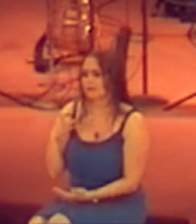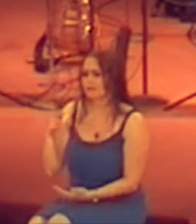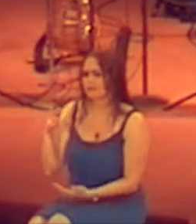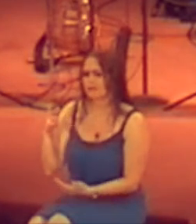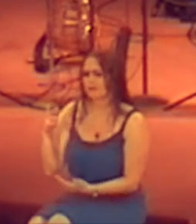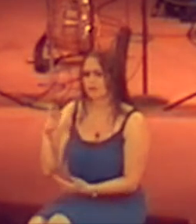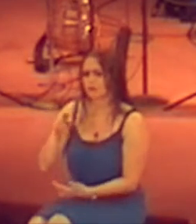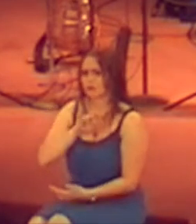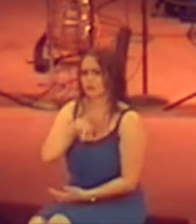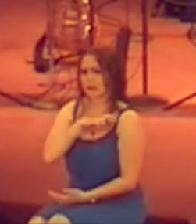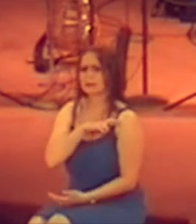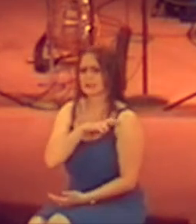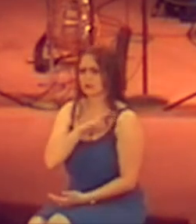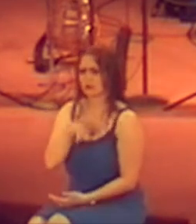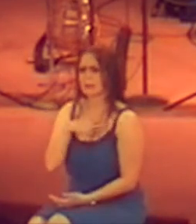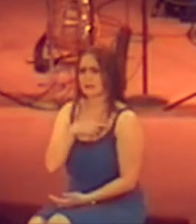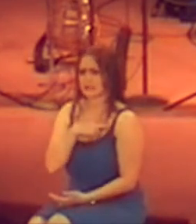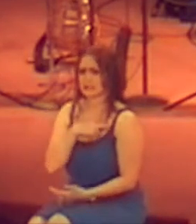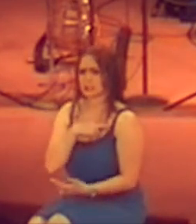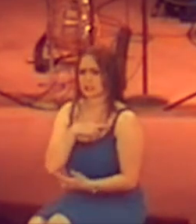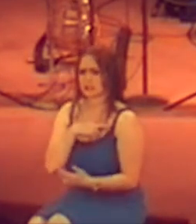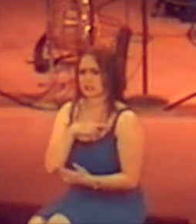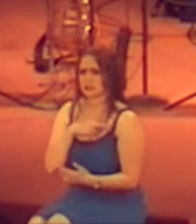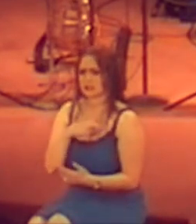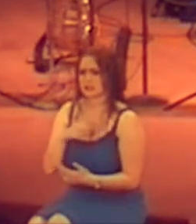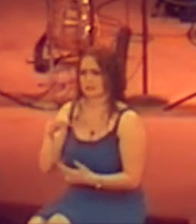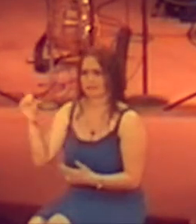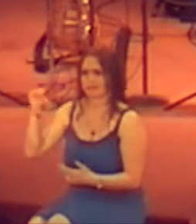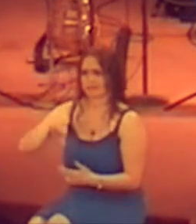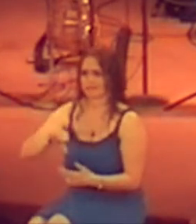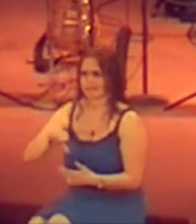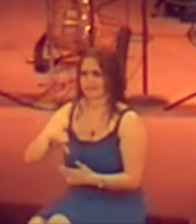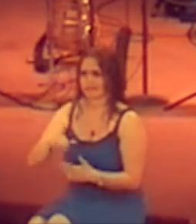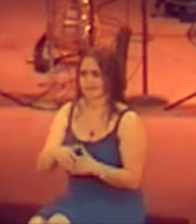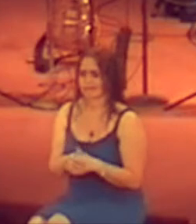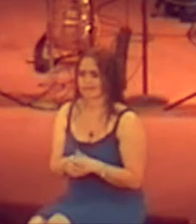The smallest of words can put everything at risk.